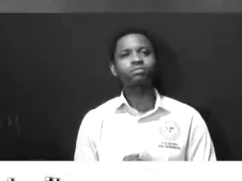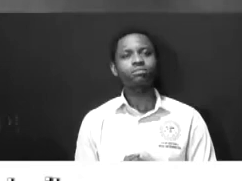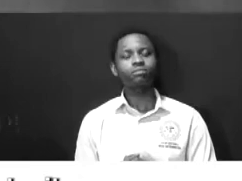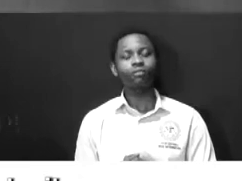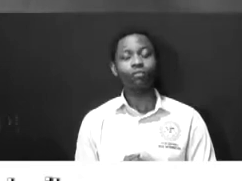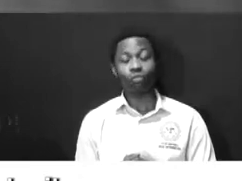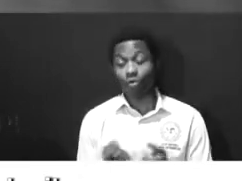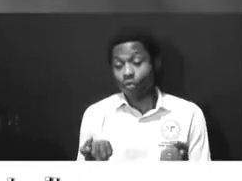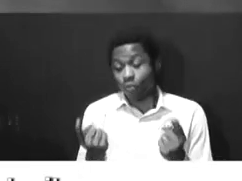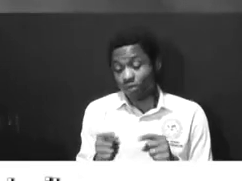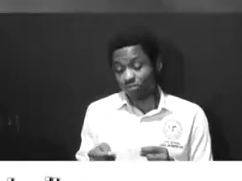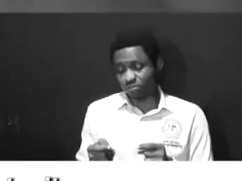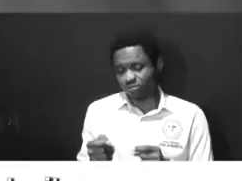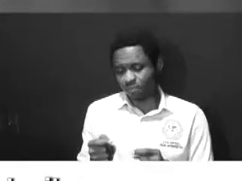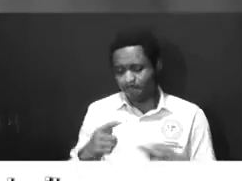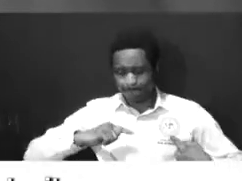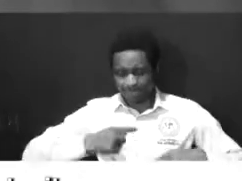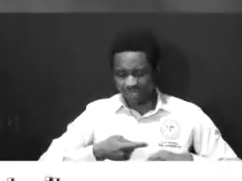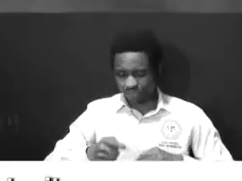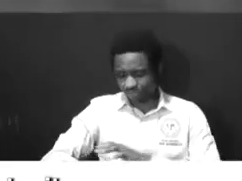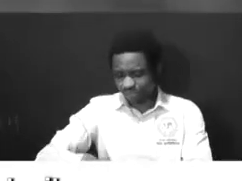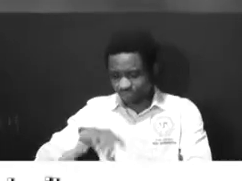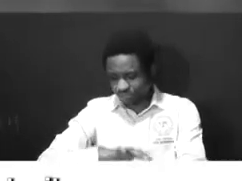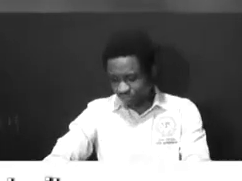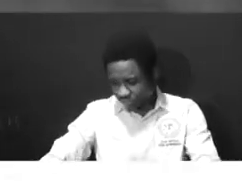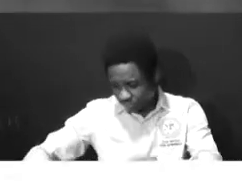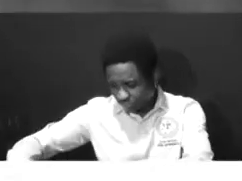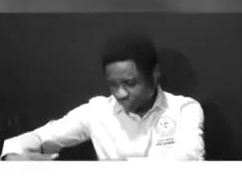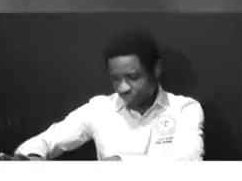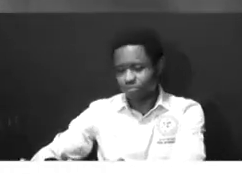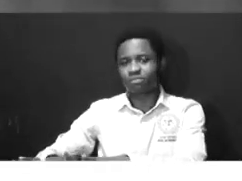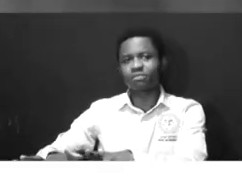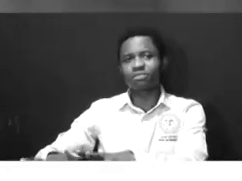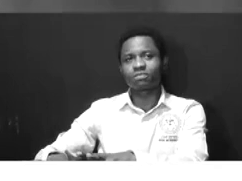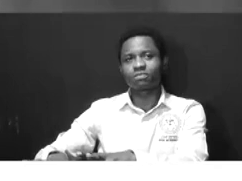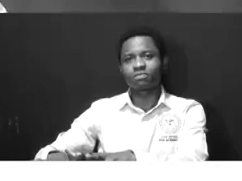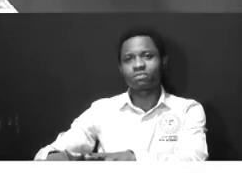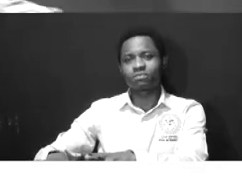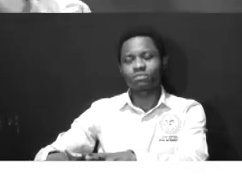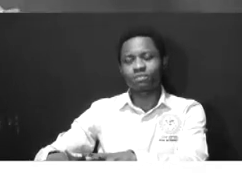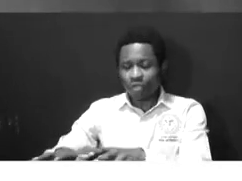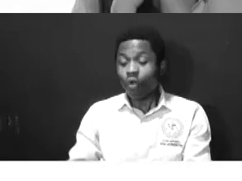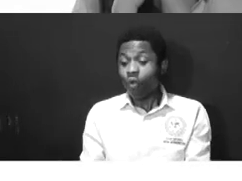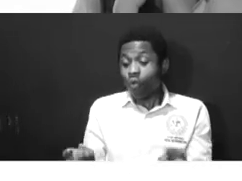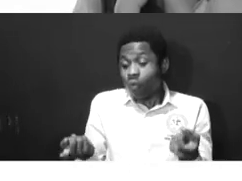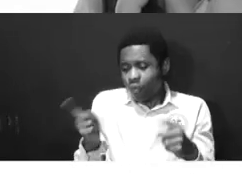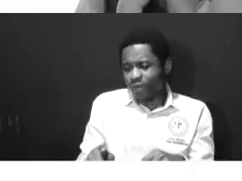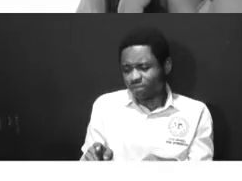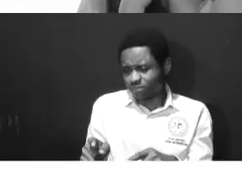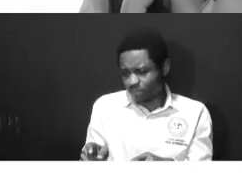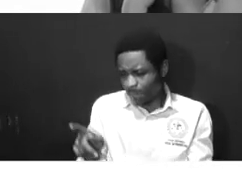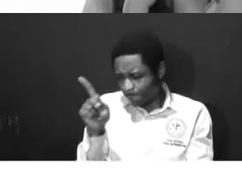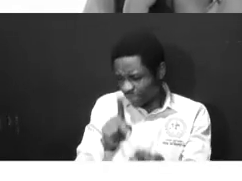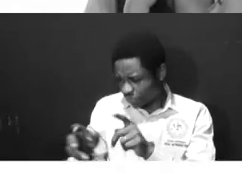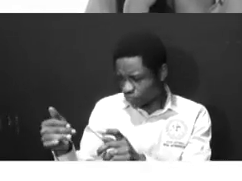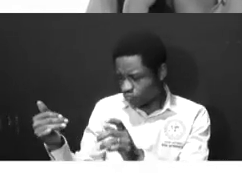When you let go the hurt or you refuse to hold on to it, that is what we call forgiveness. Ahe no se